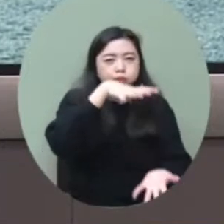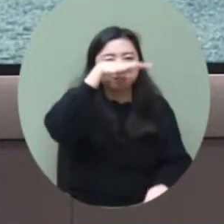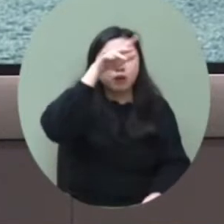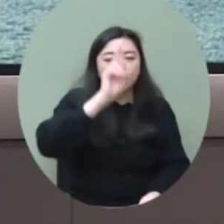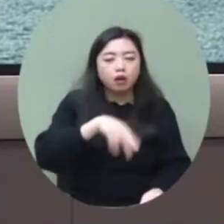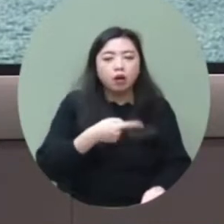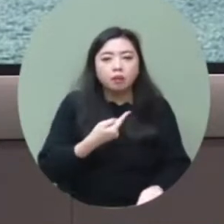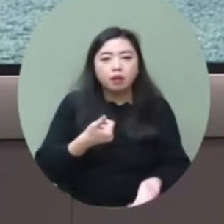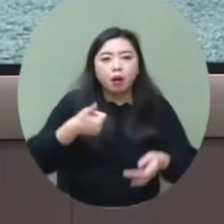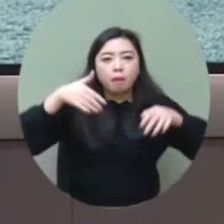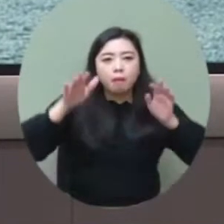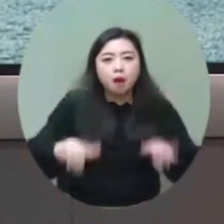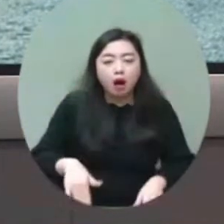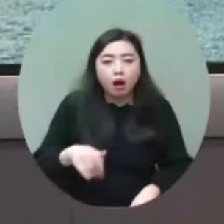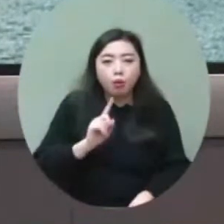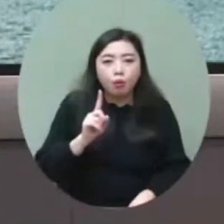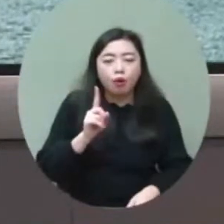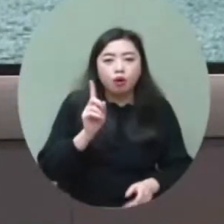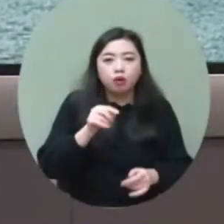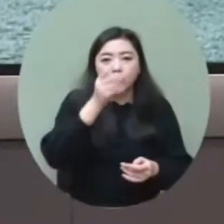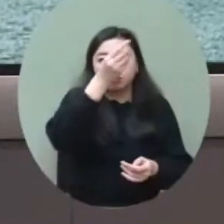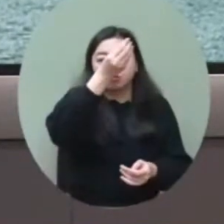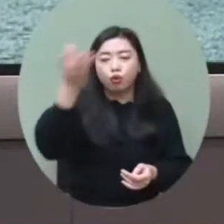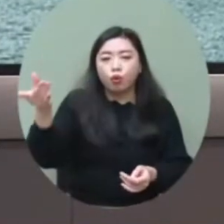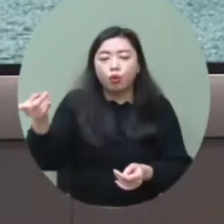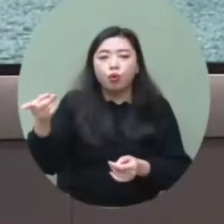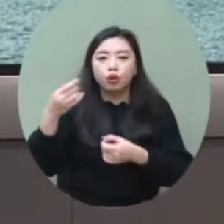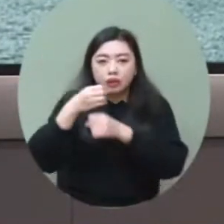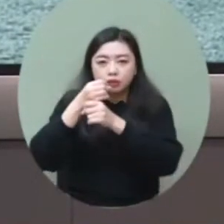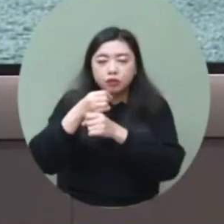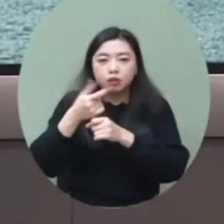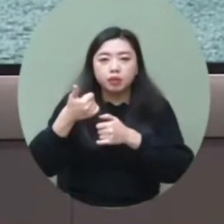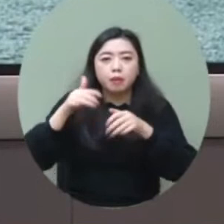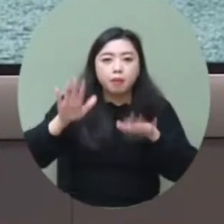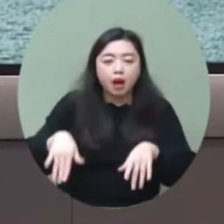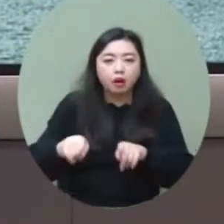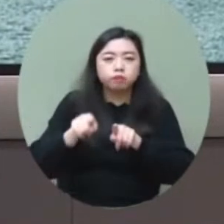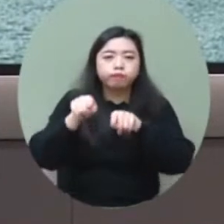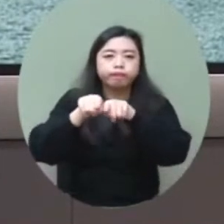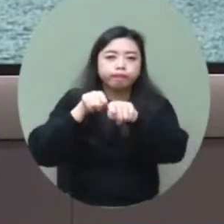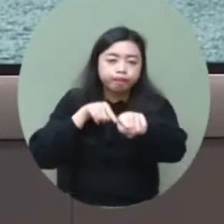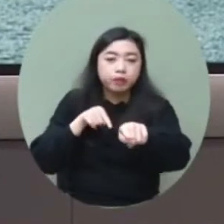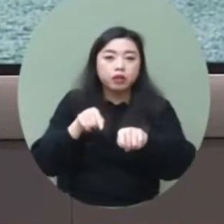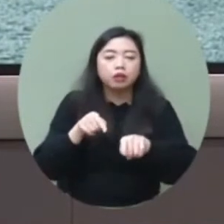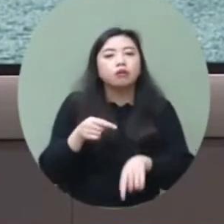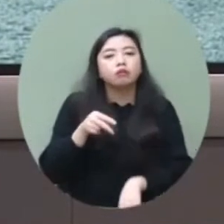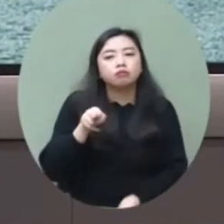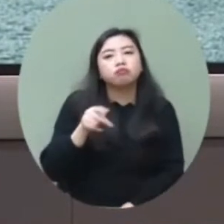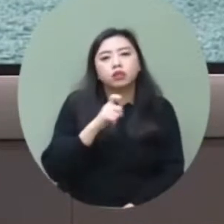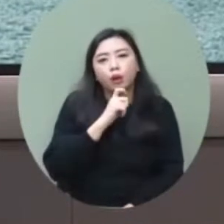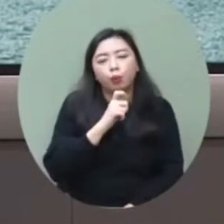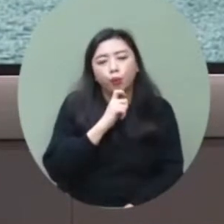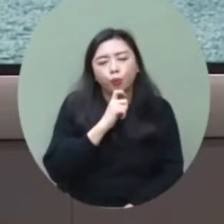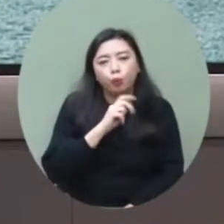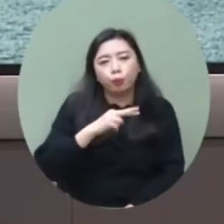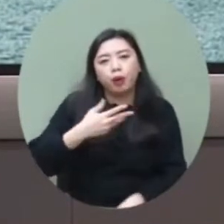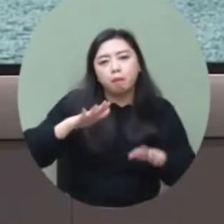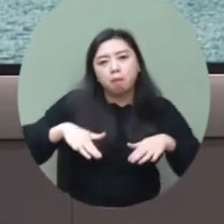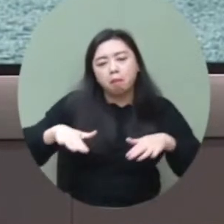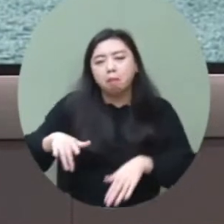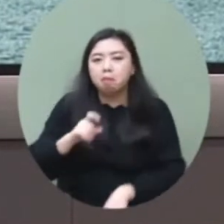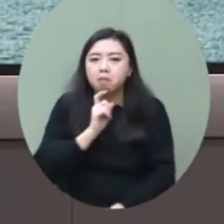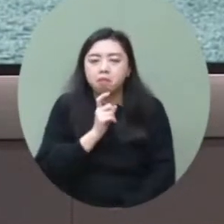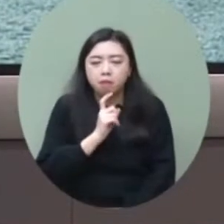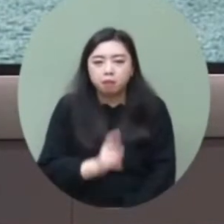access to about the delay of testing of test results or the delivery of samples because of the sheer